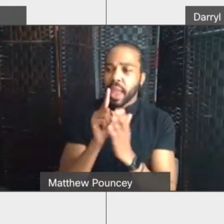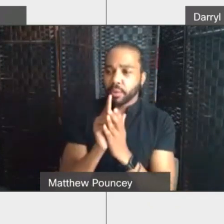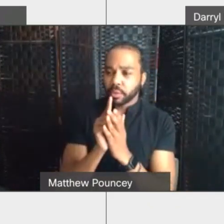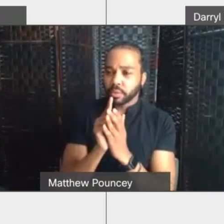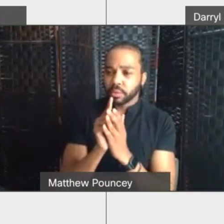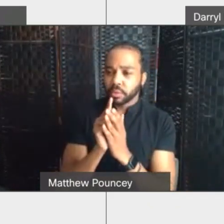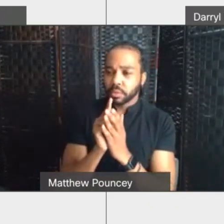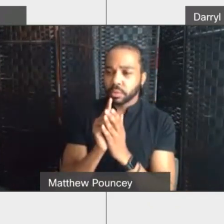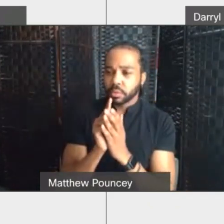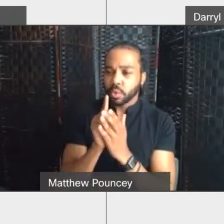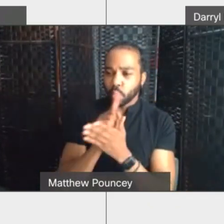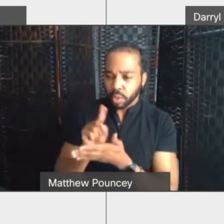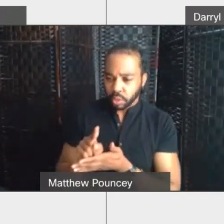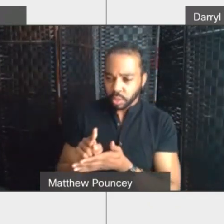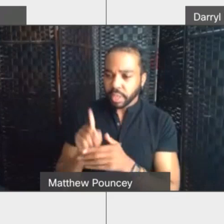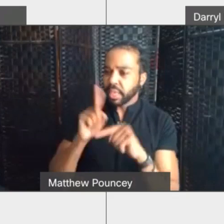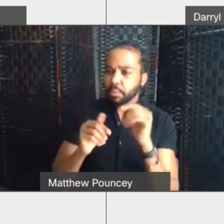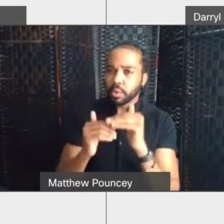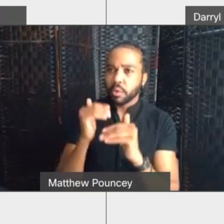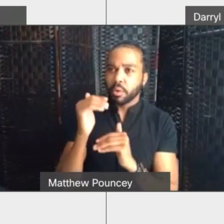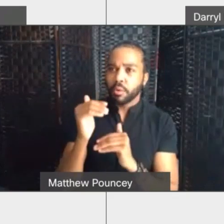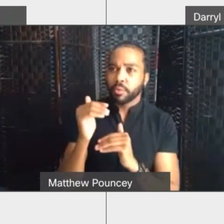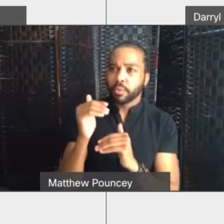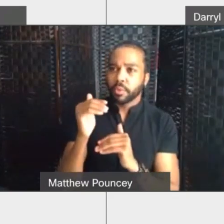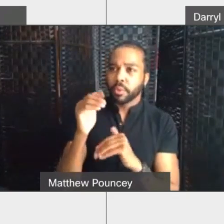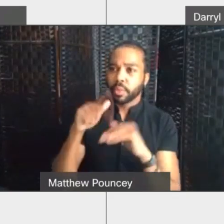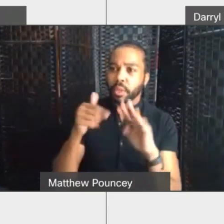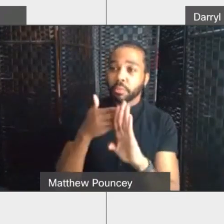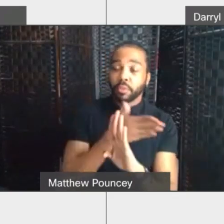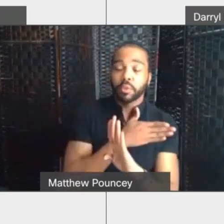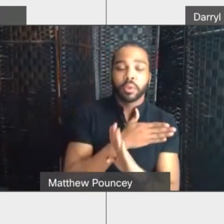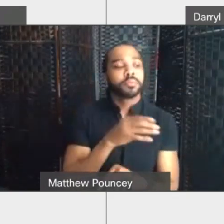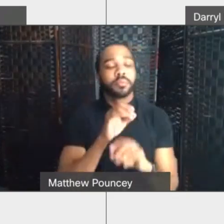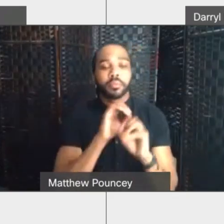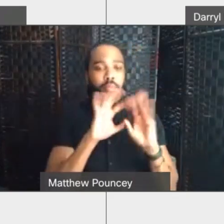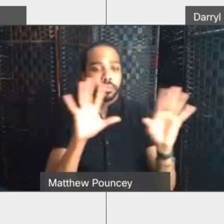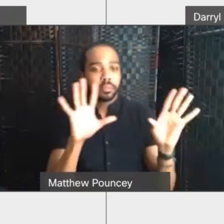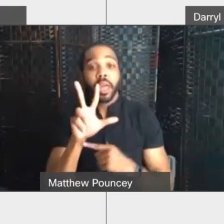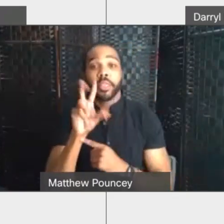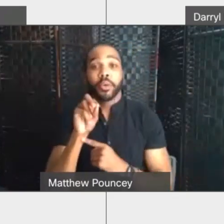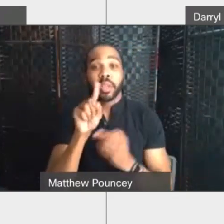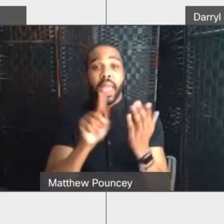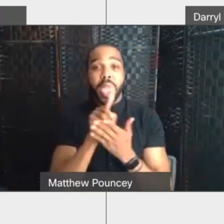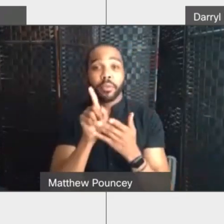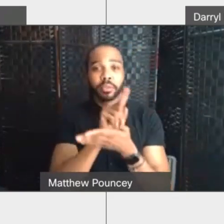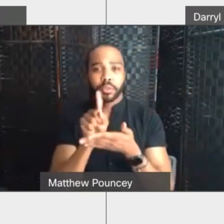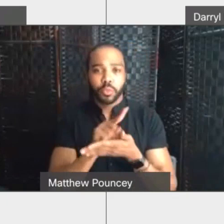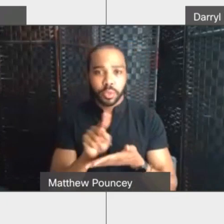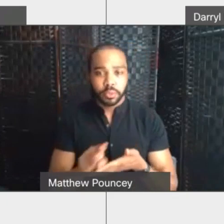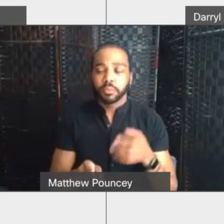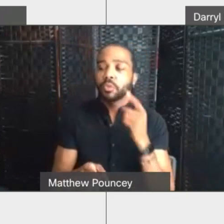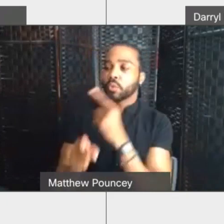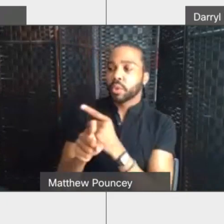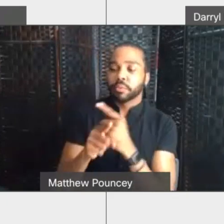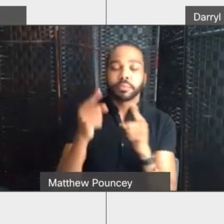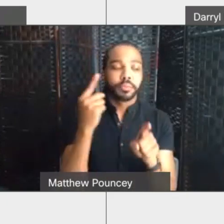number of hours per week cannot be more than they were before, right? It's 30 hours per week. Right. Right. And